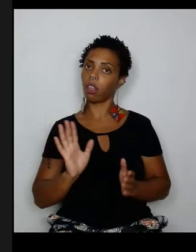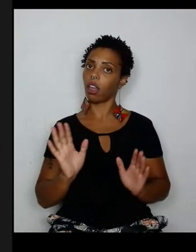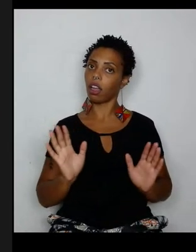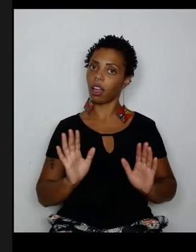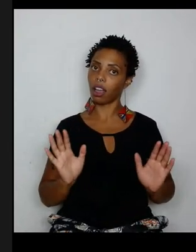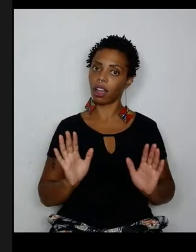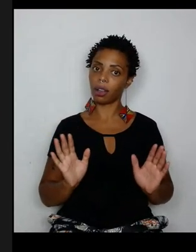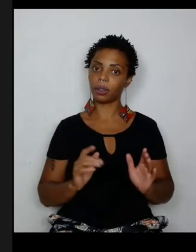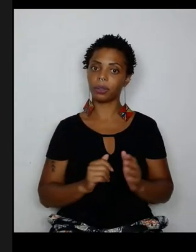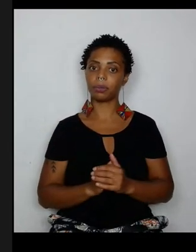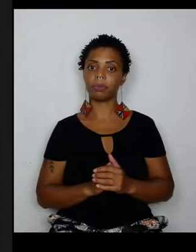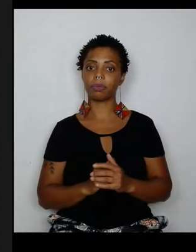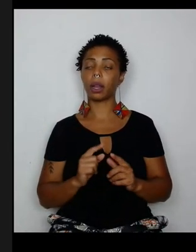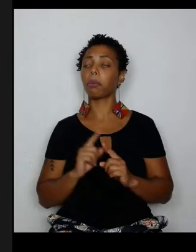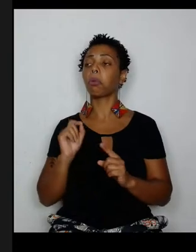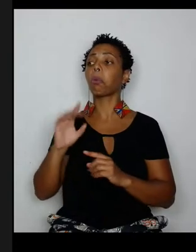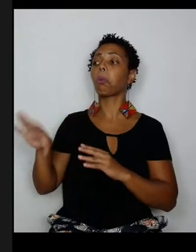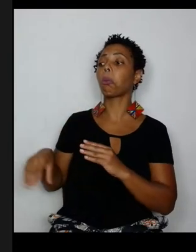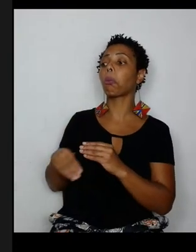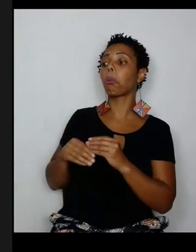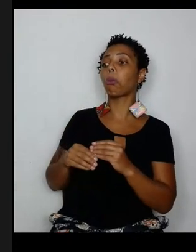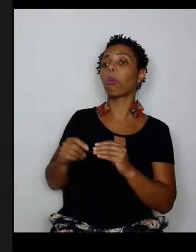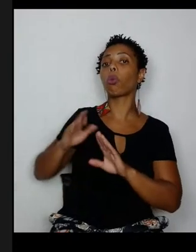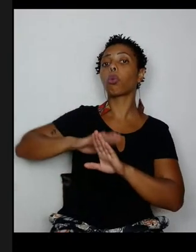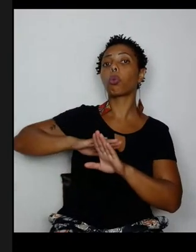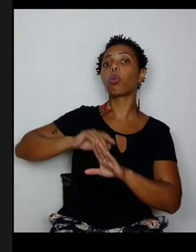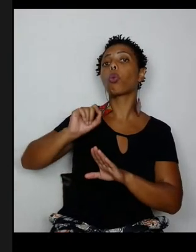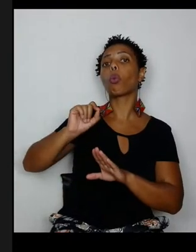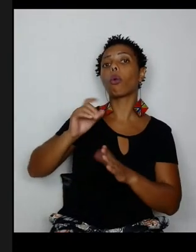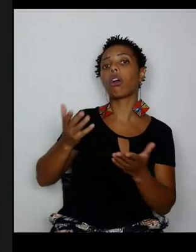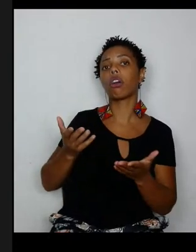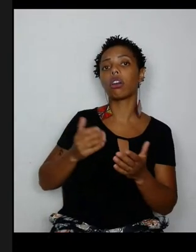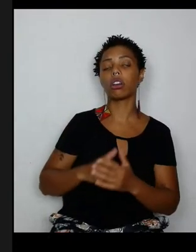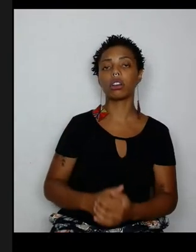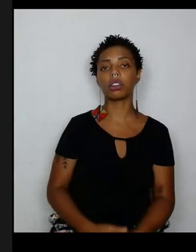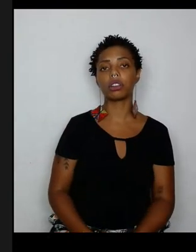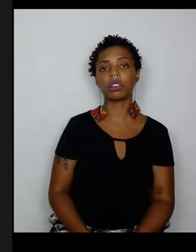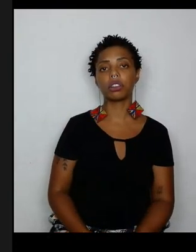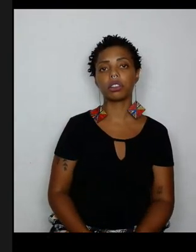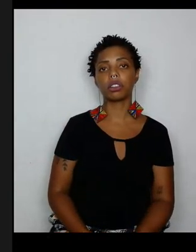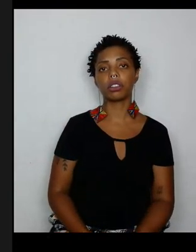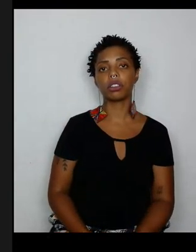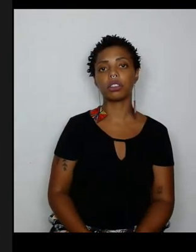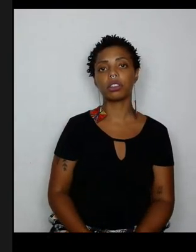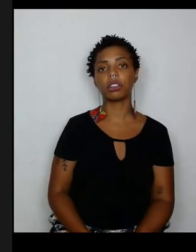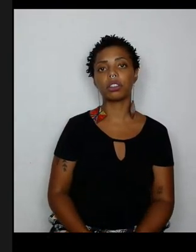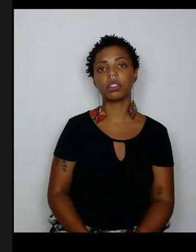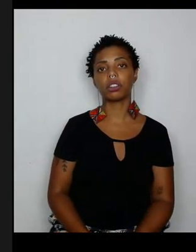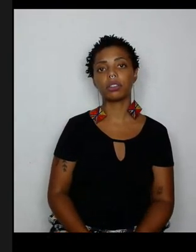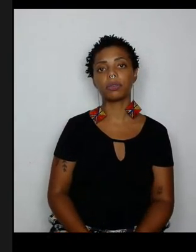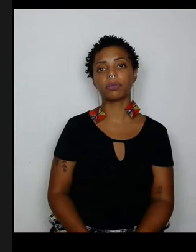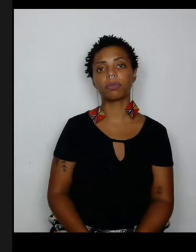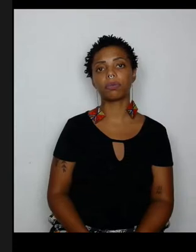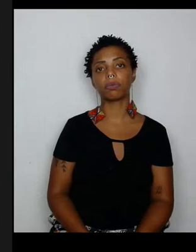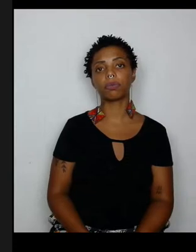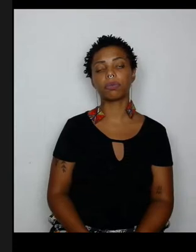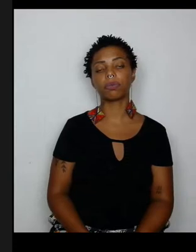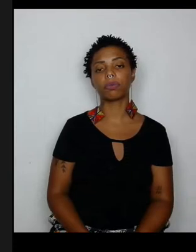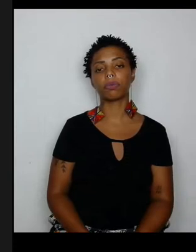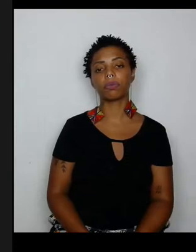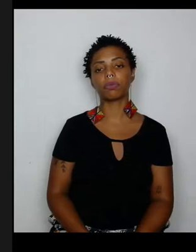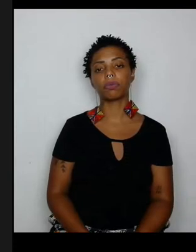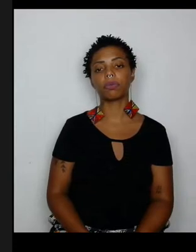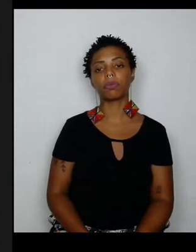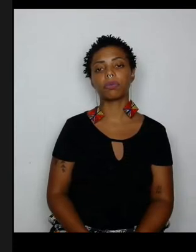well there are his um uh his um